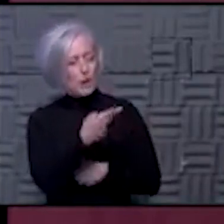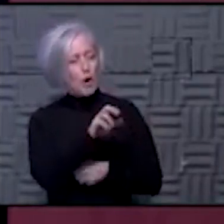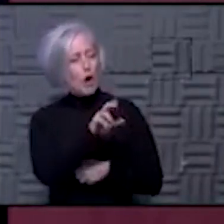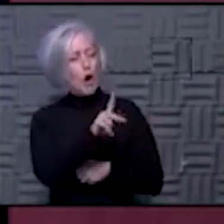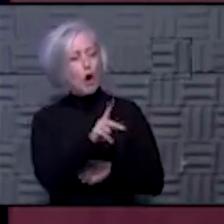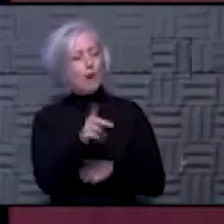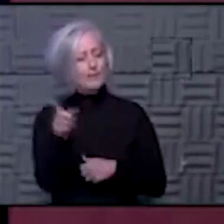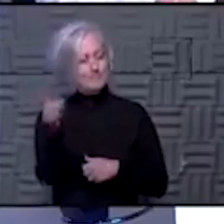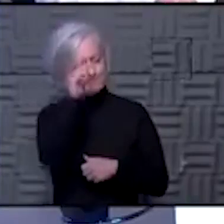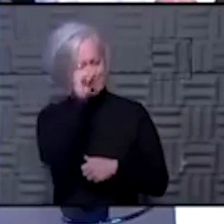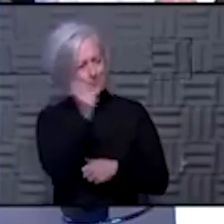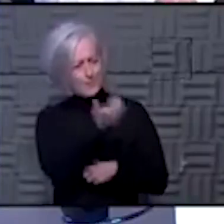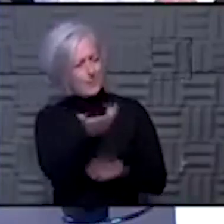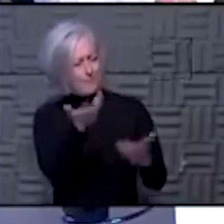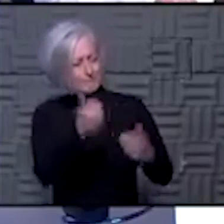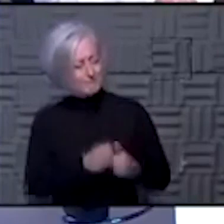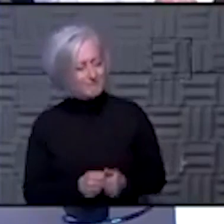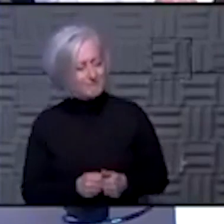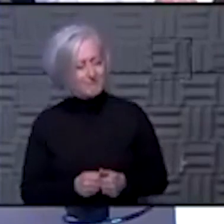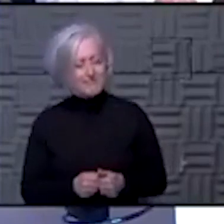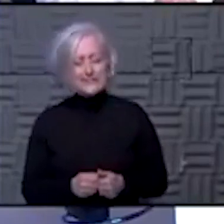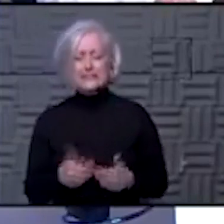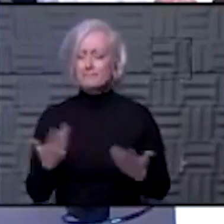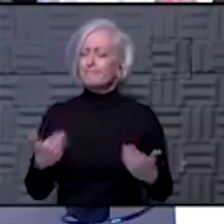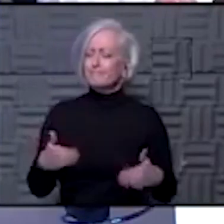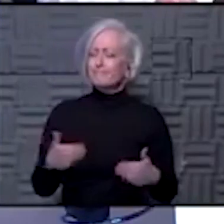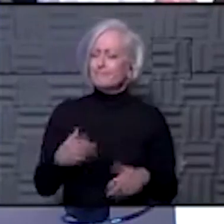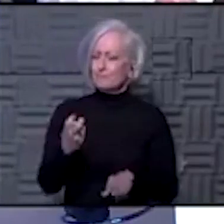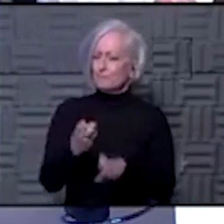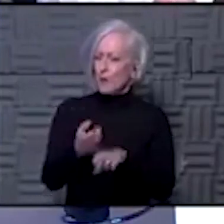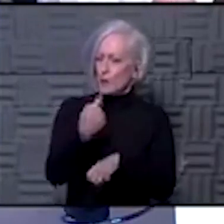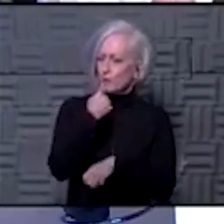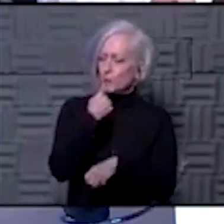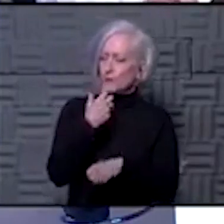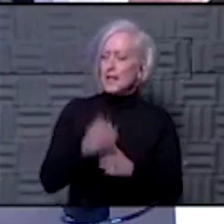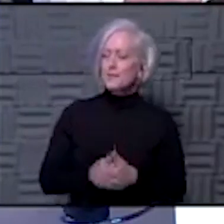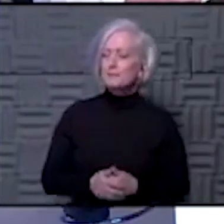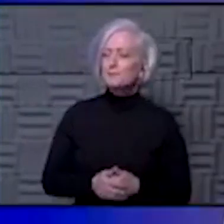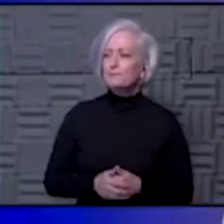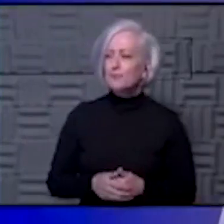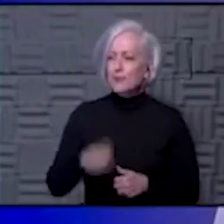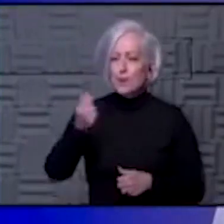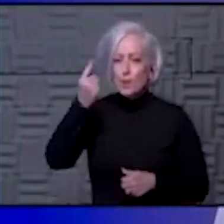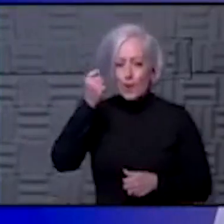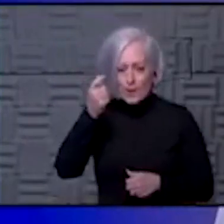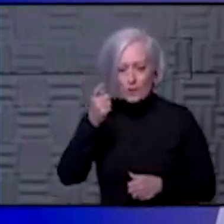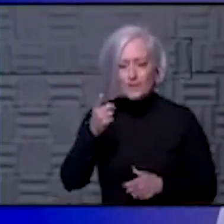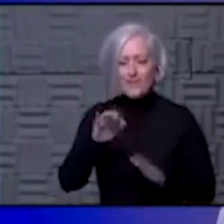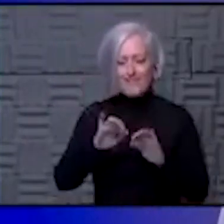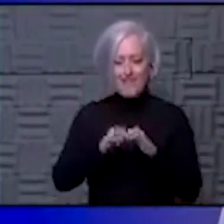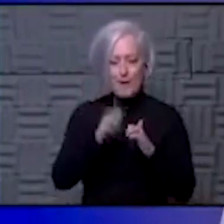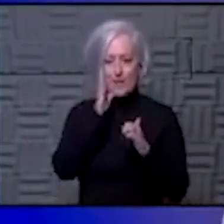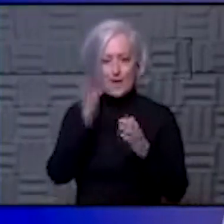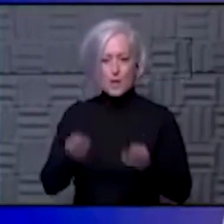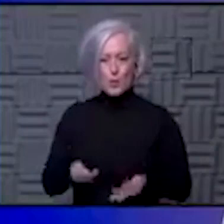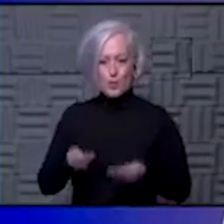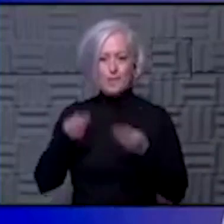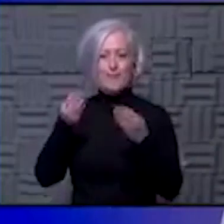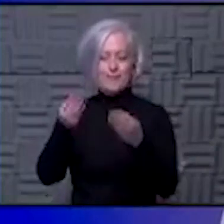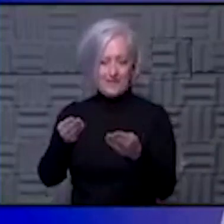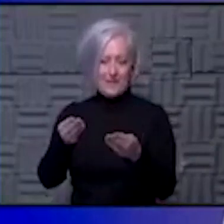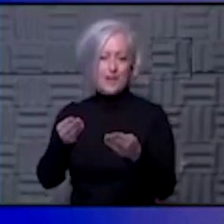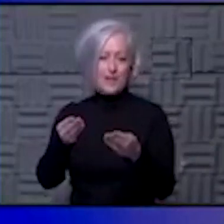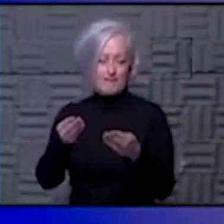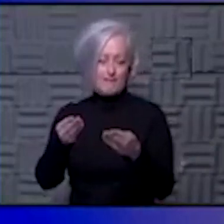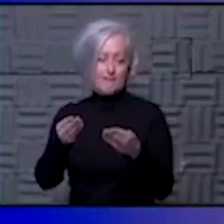that's right up your alley. Yeah, it's really difficult to say. We understand what the vehicle is to deliver the payload.